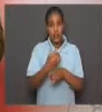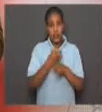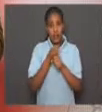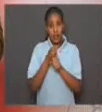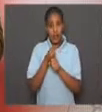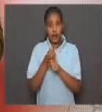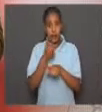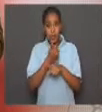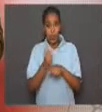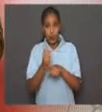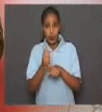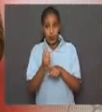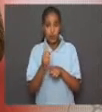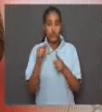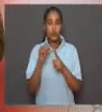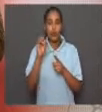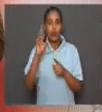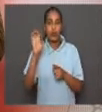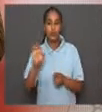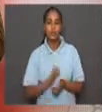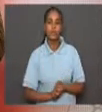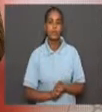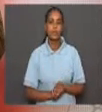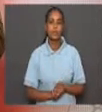taking the metal out of its ore.